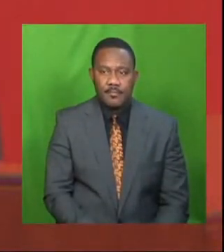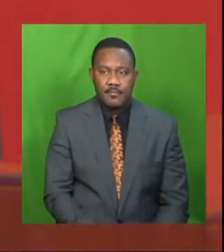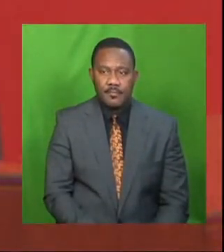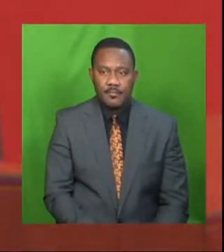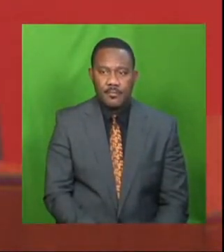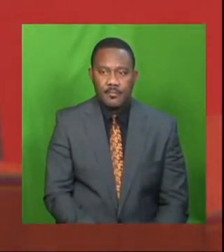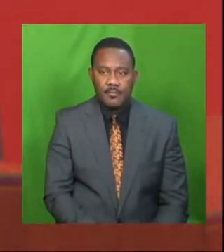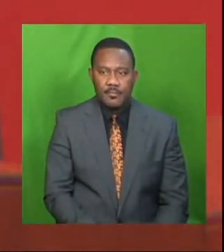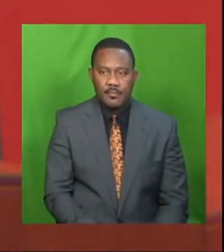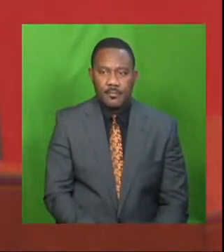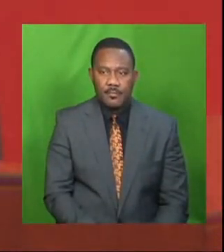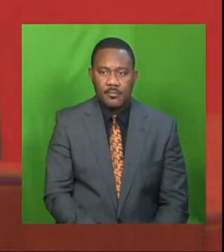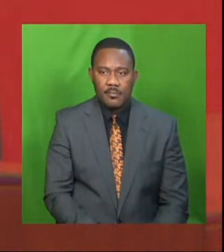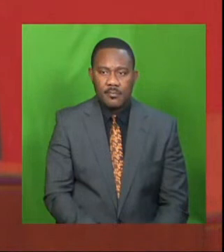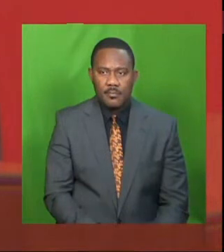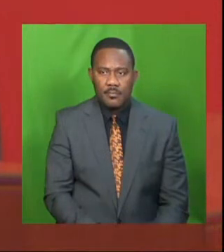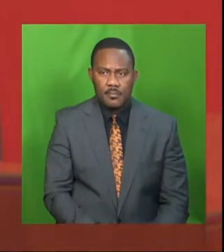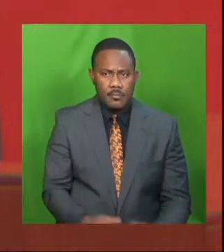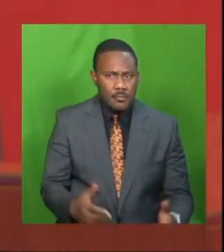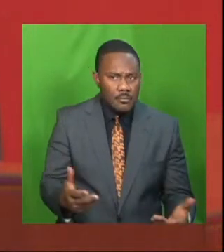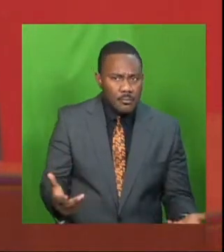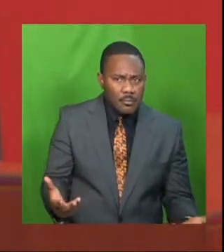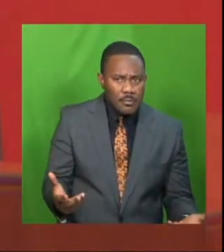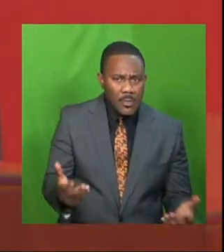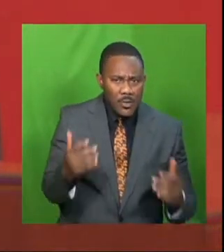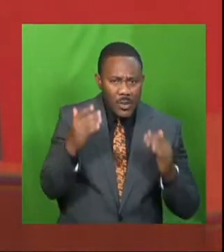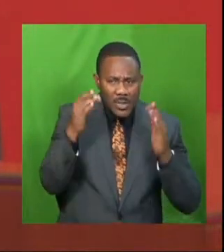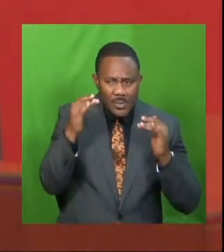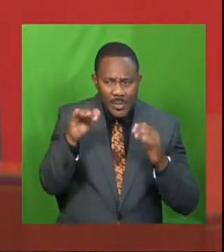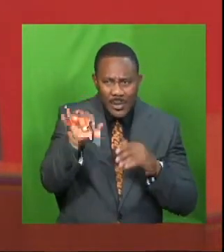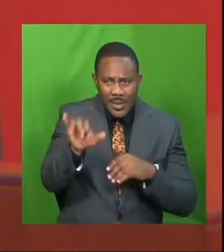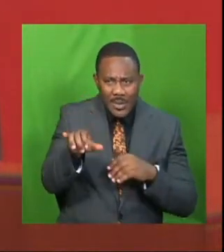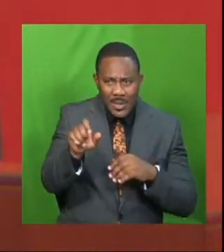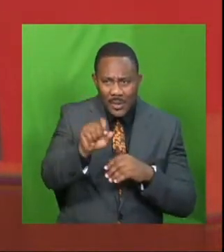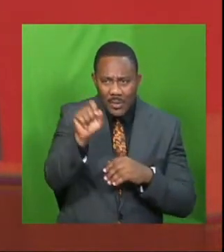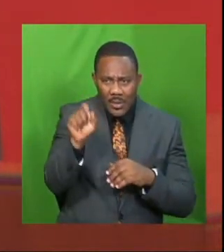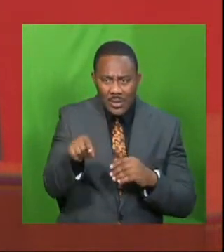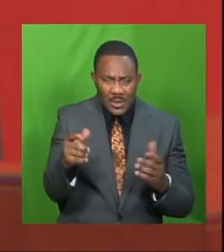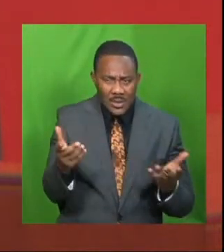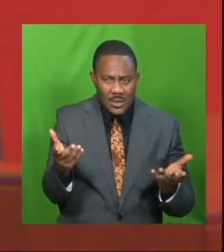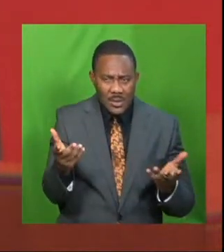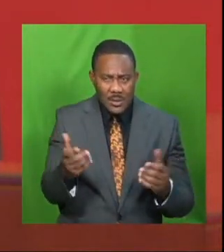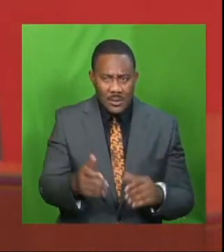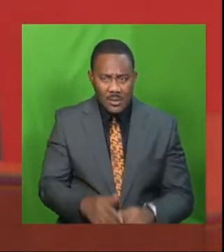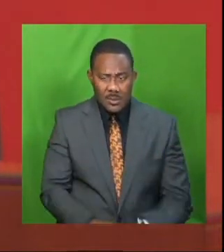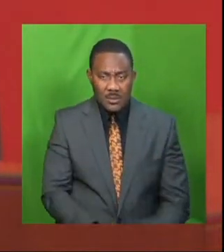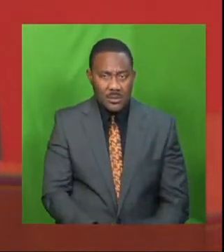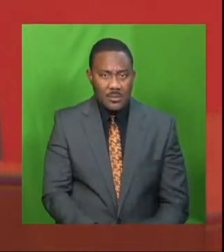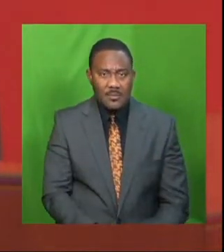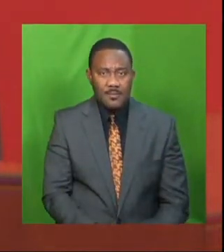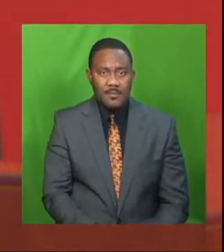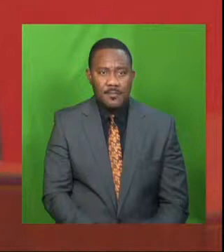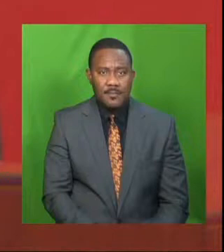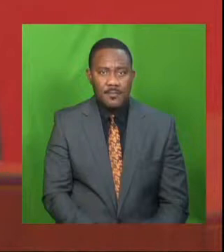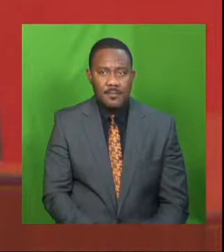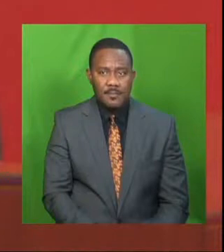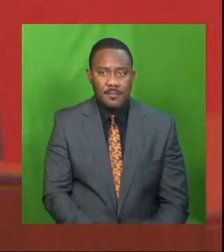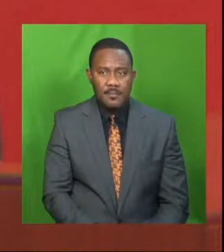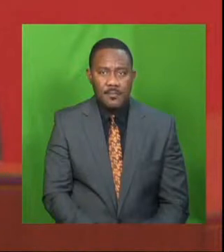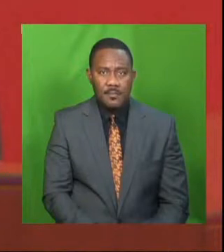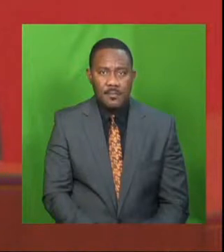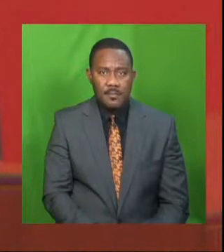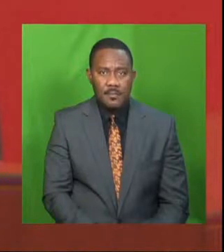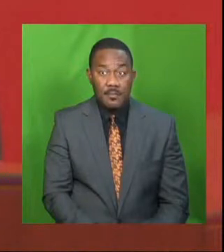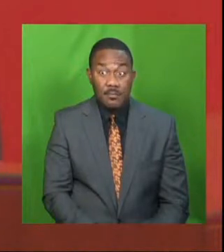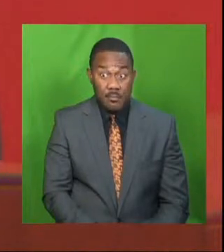you anticipating this particular supplementary question? Yes, Mr. Speaker, because as you